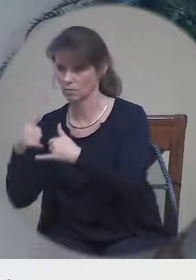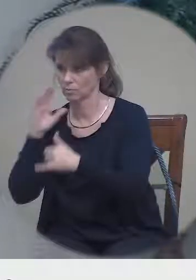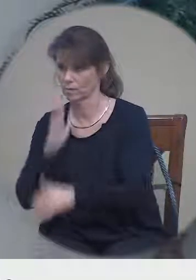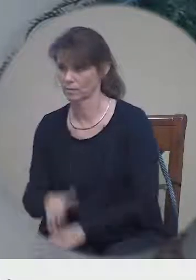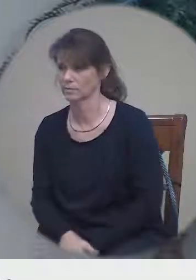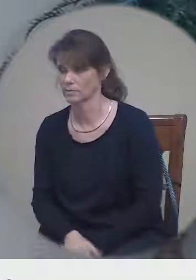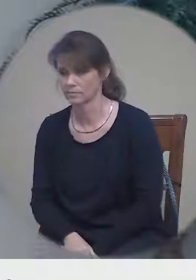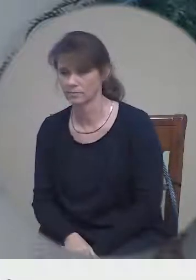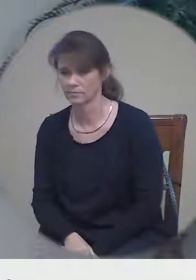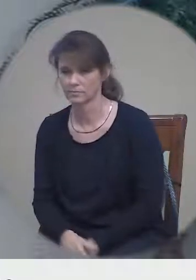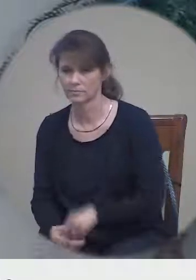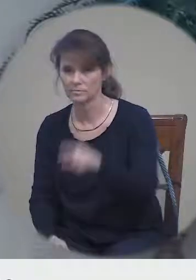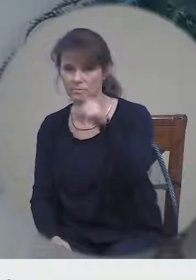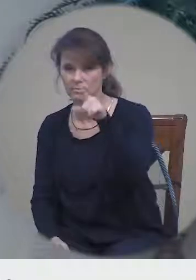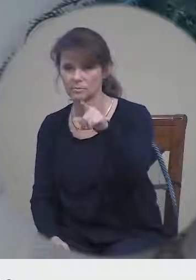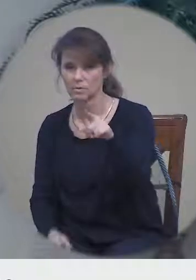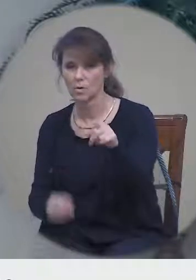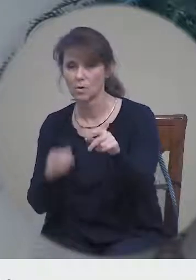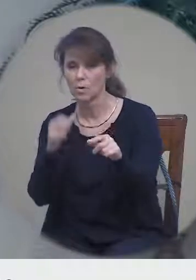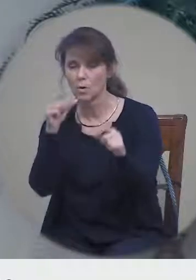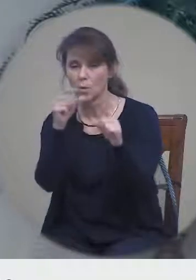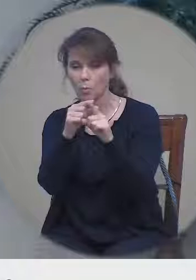Right.